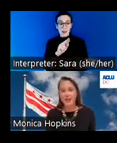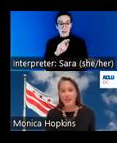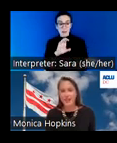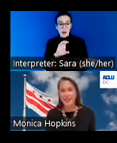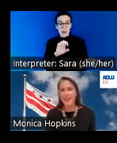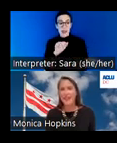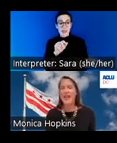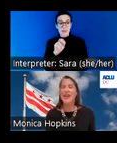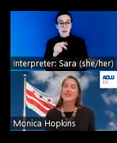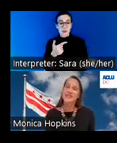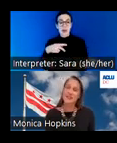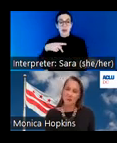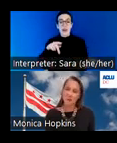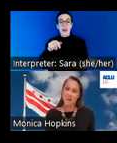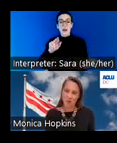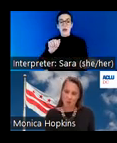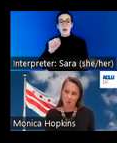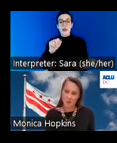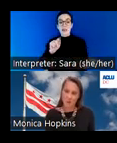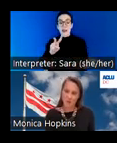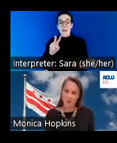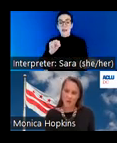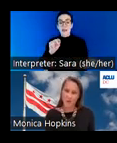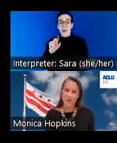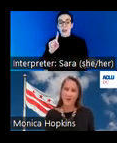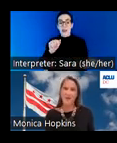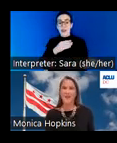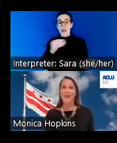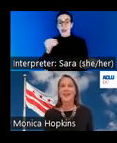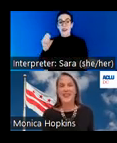Pranav Nanda, and Salima Snow.